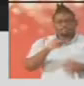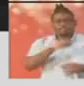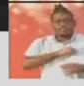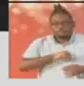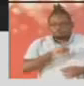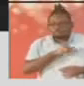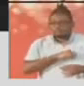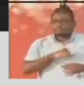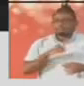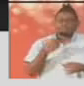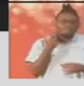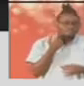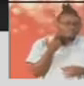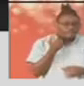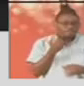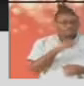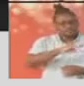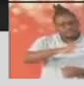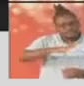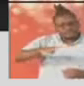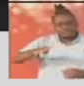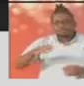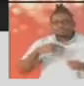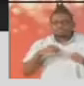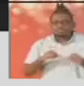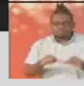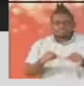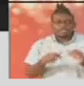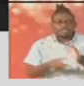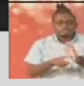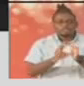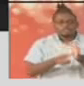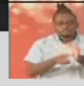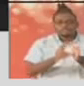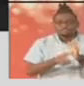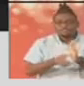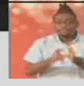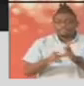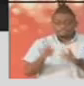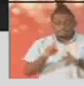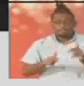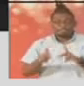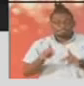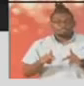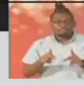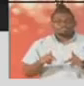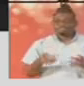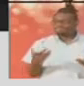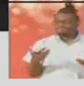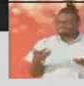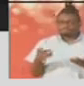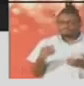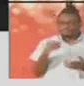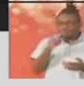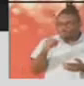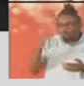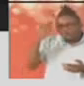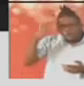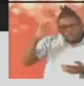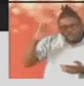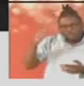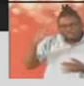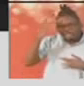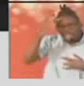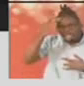the public health importance of those asymptomatic cases which may not be detected but which continue to